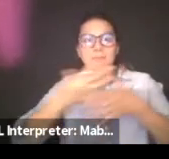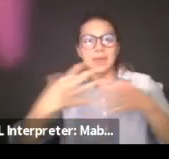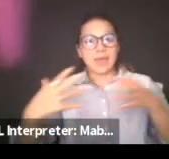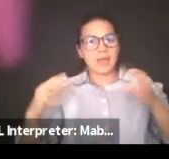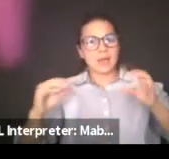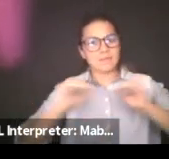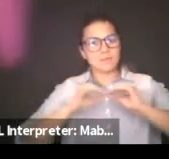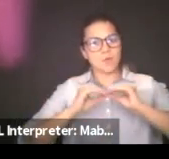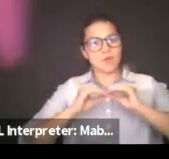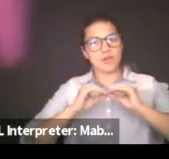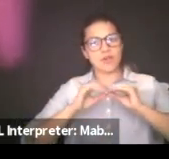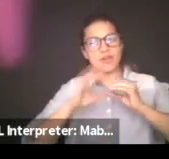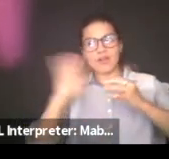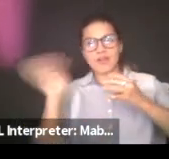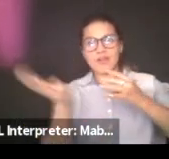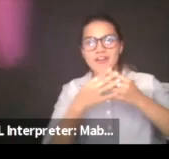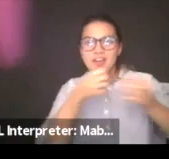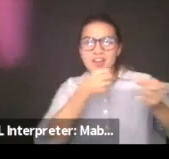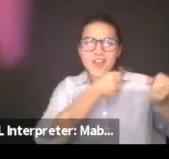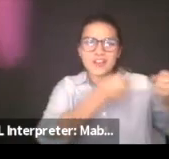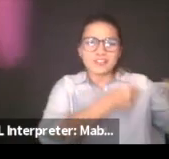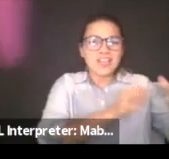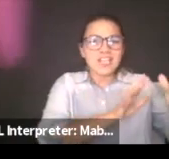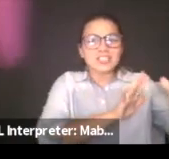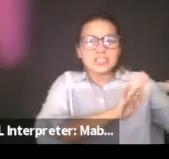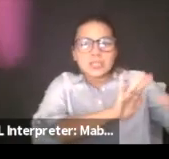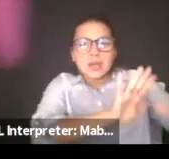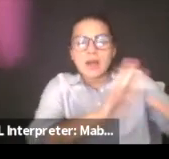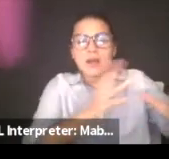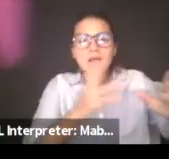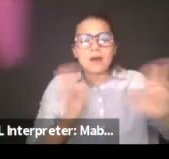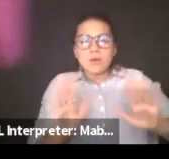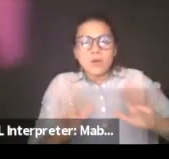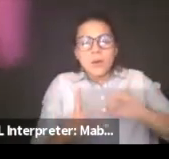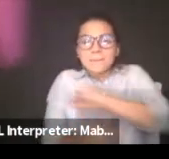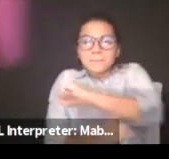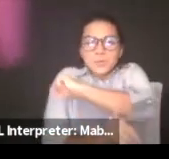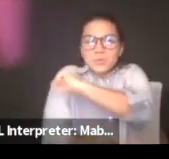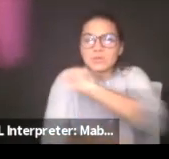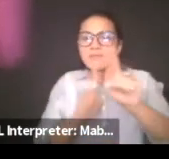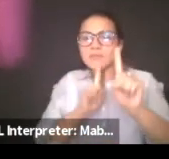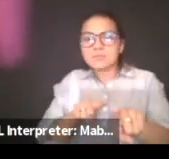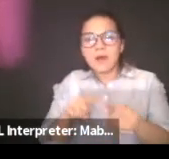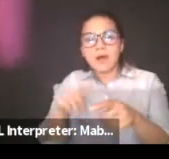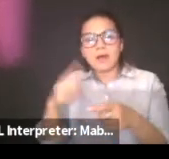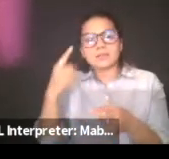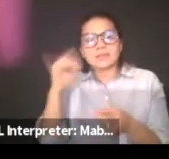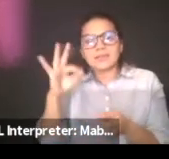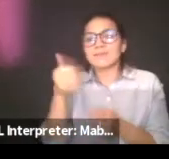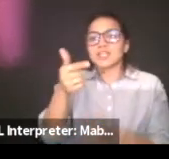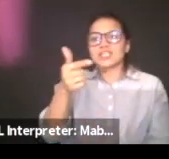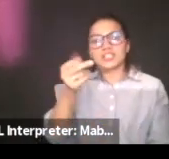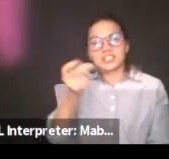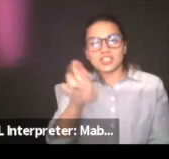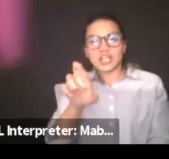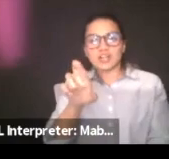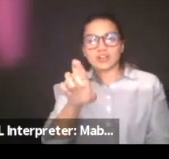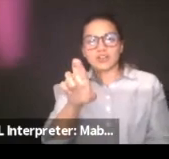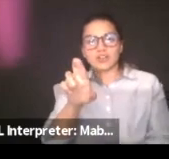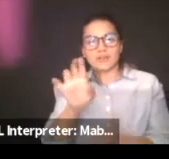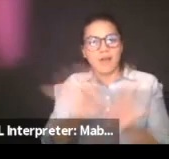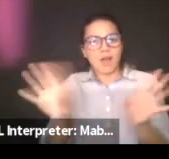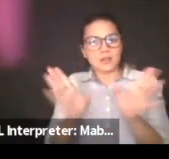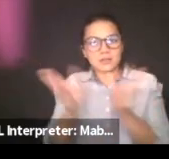mass incarceration, and punitive responses to gender-based violence. And so we're seeing like a tension